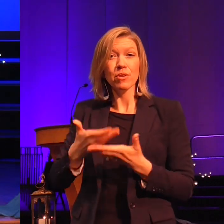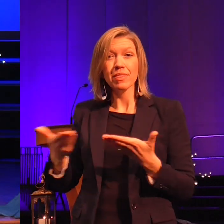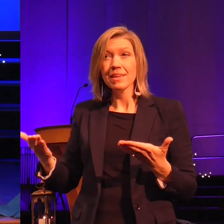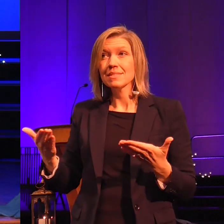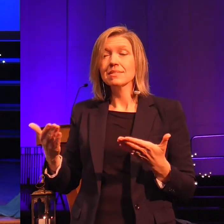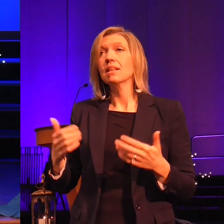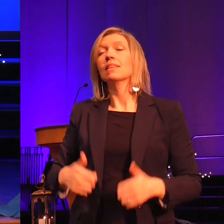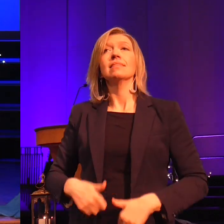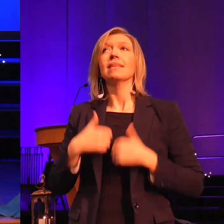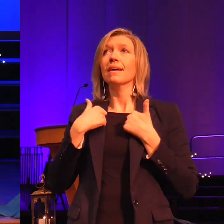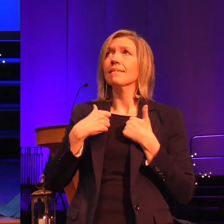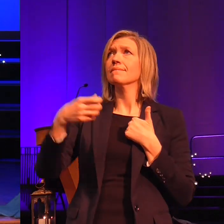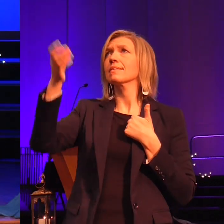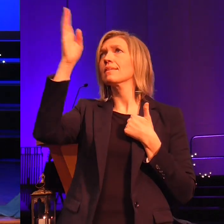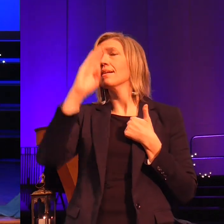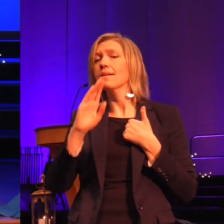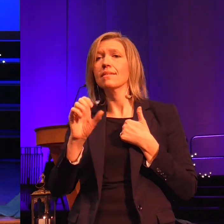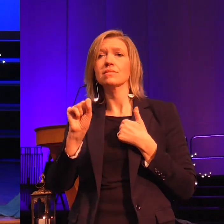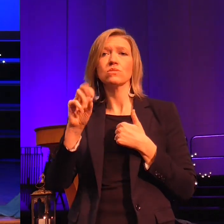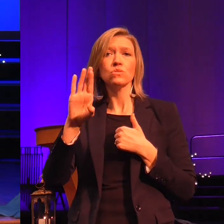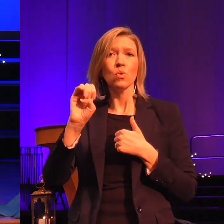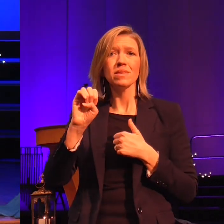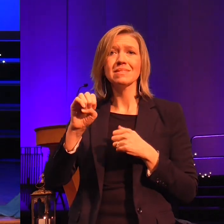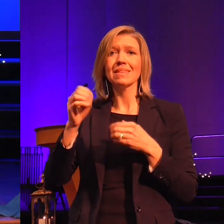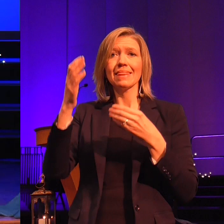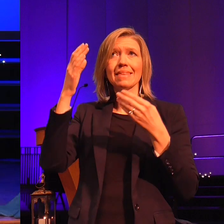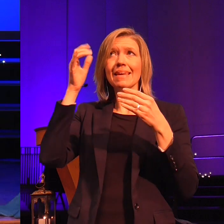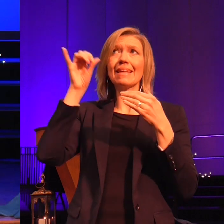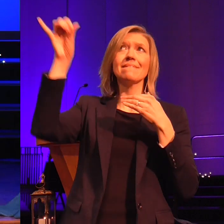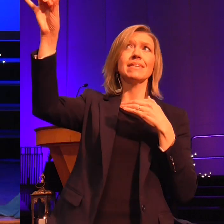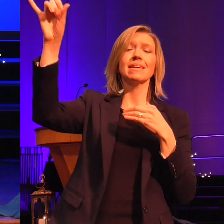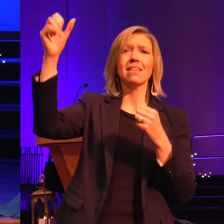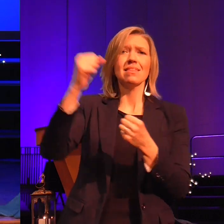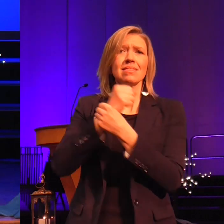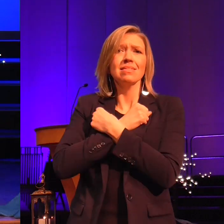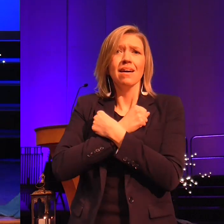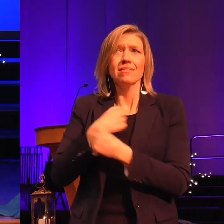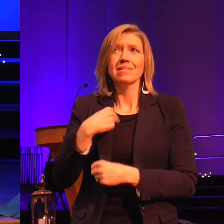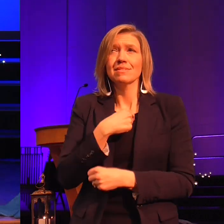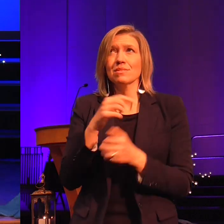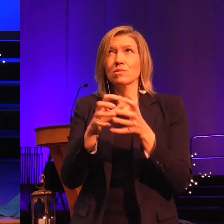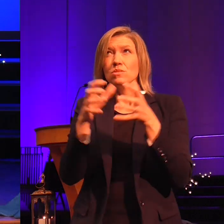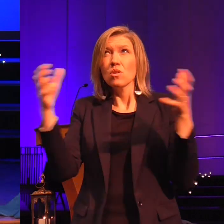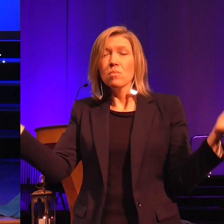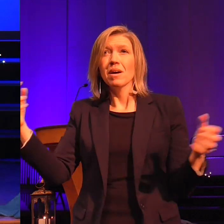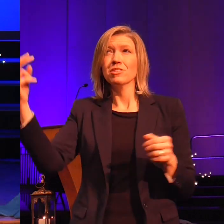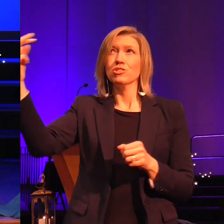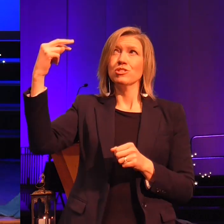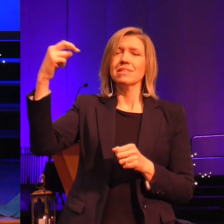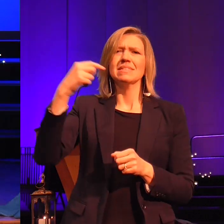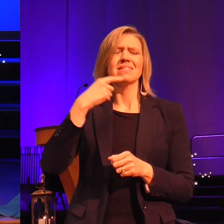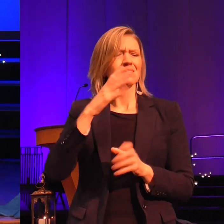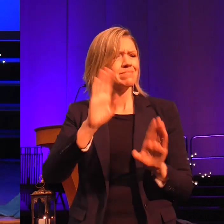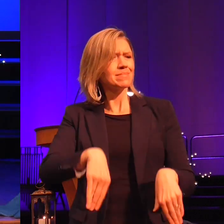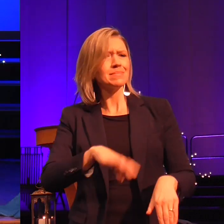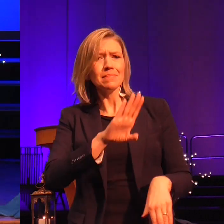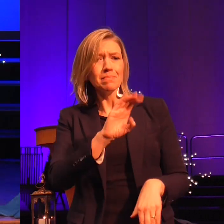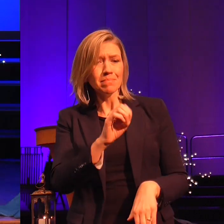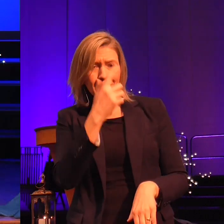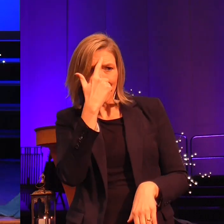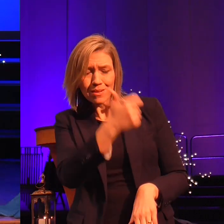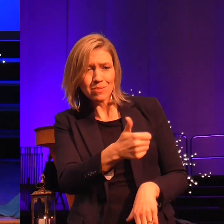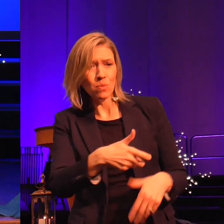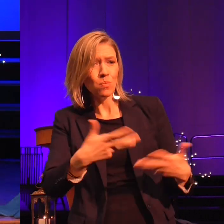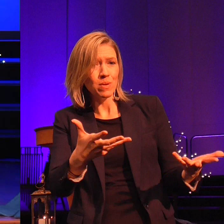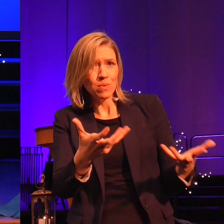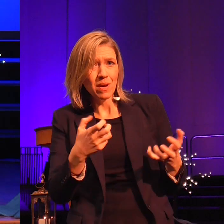life, God, the source, the infinite, it loves us so much that it says, oh, be whatever you want. I'll just give you more of